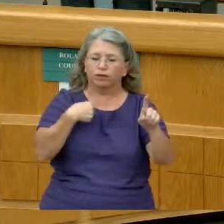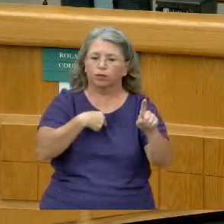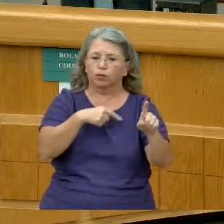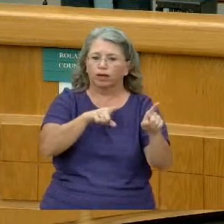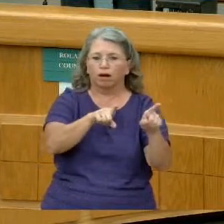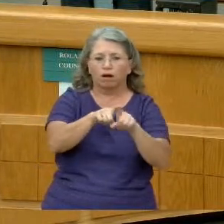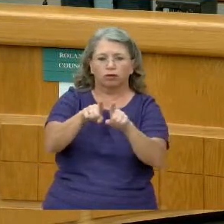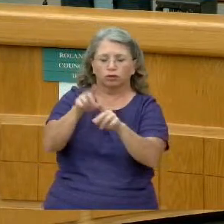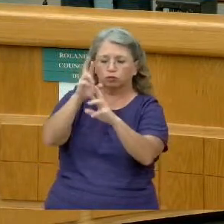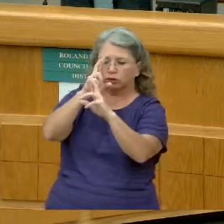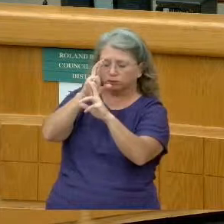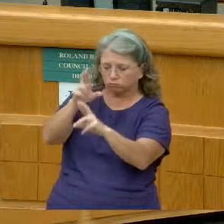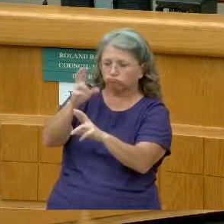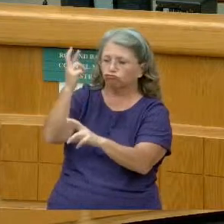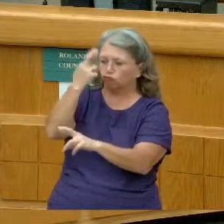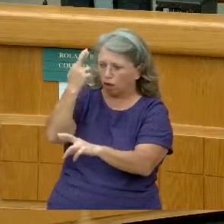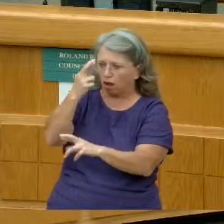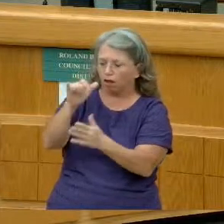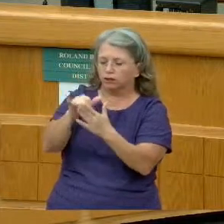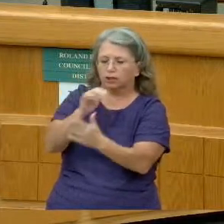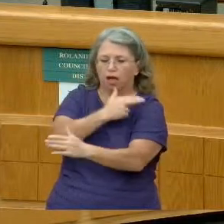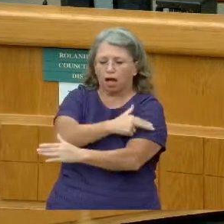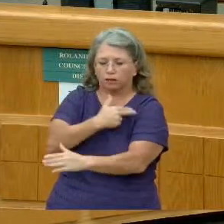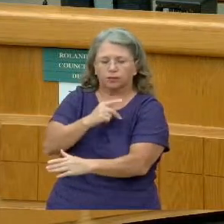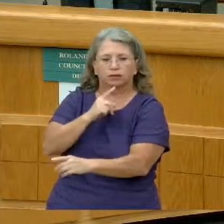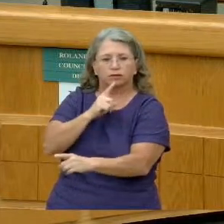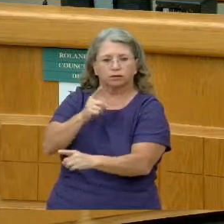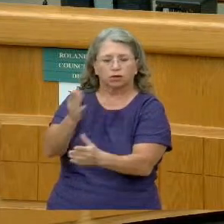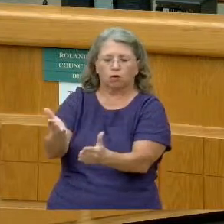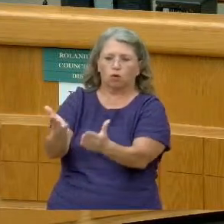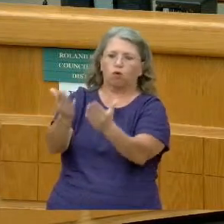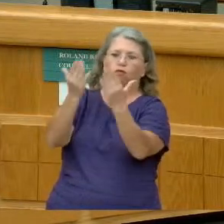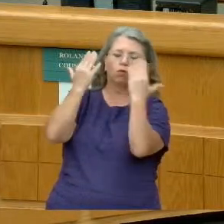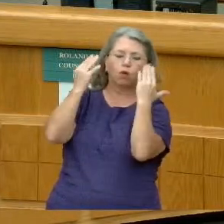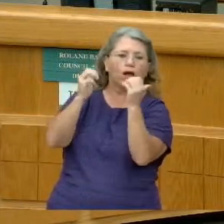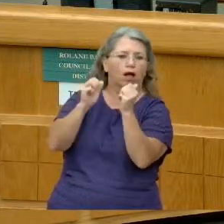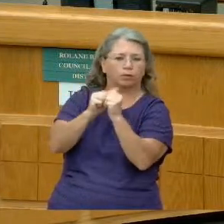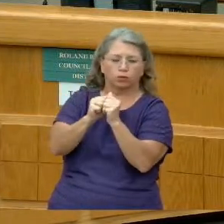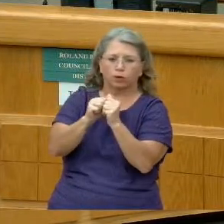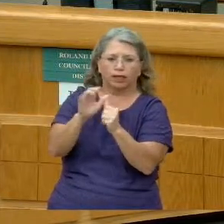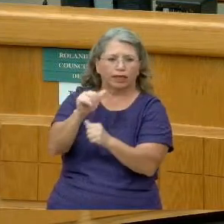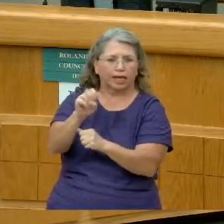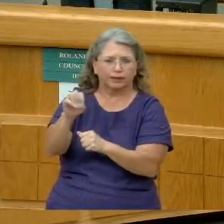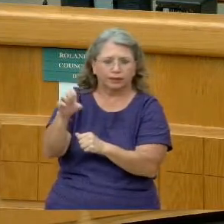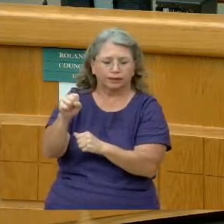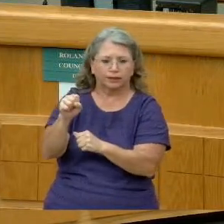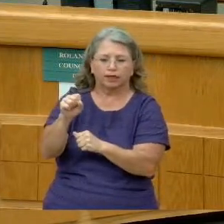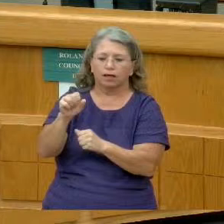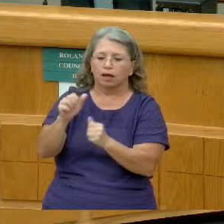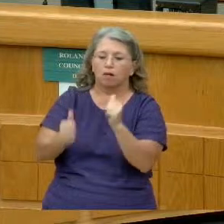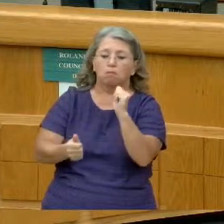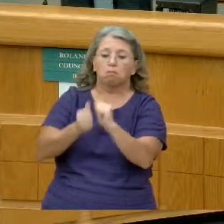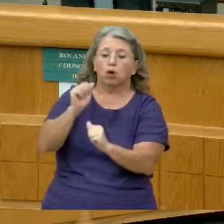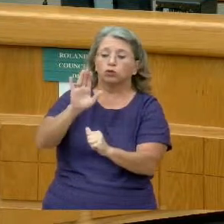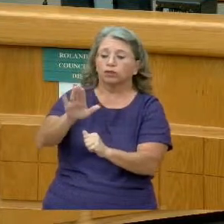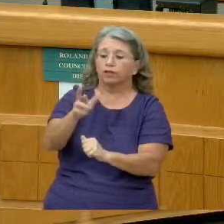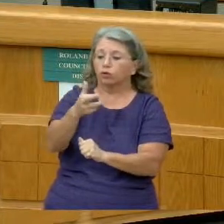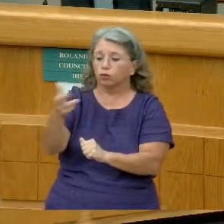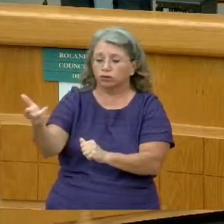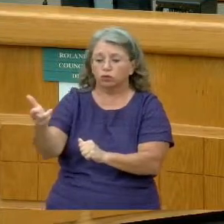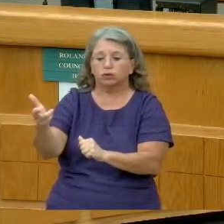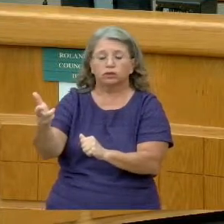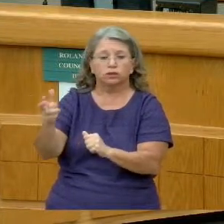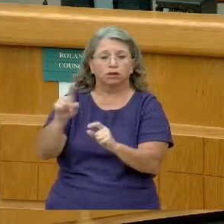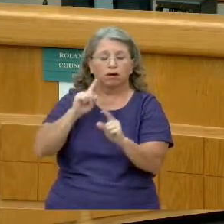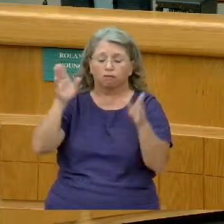are being overwhelmed with cases and must dedicate the bulk of their resources towards the #1 priority of saving